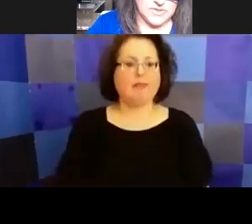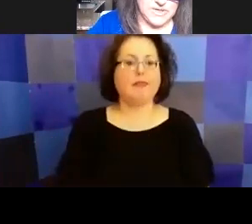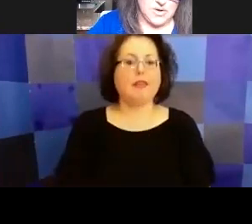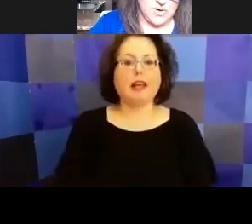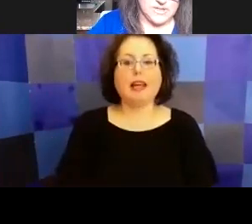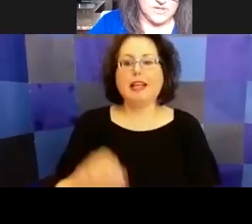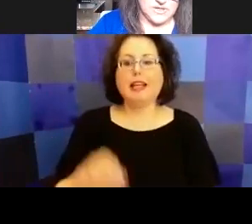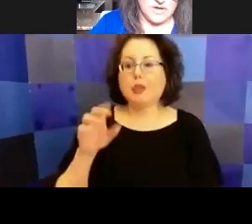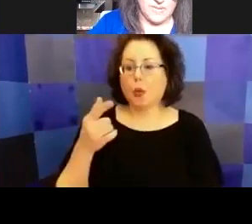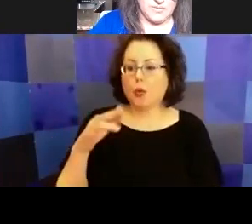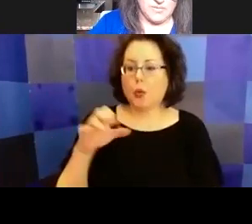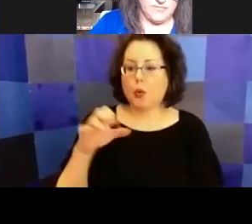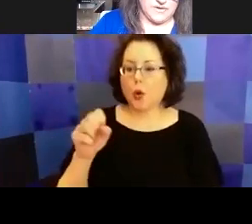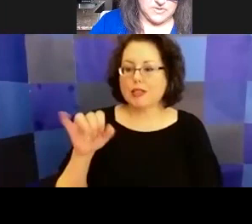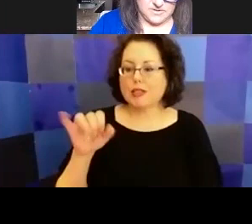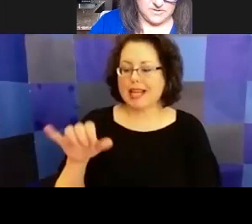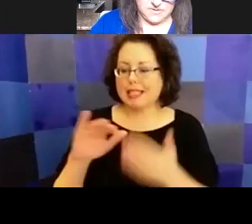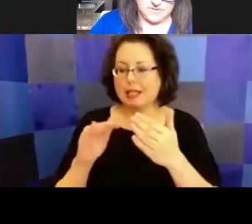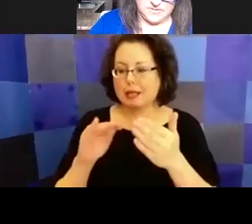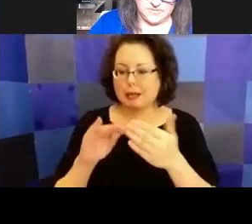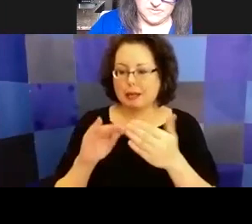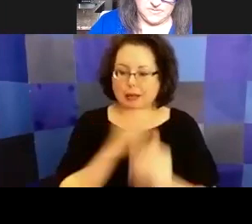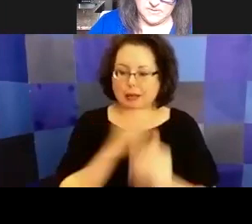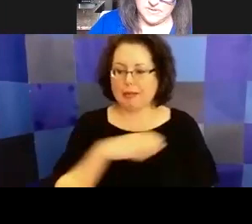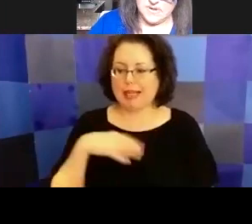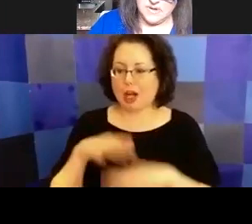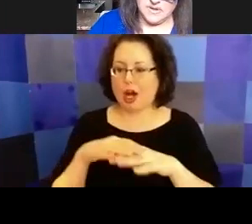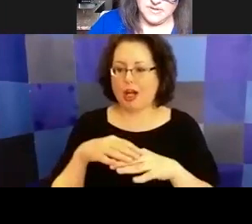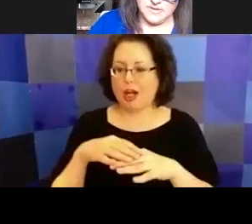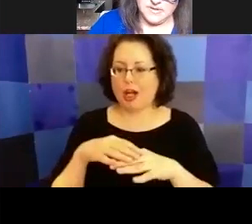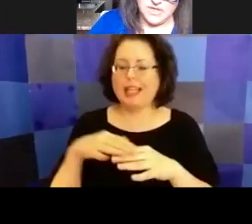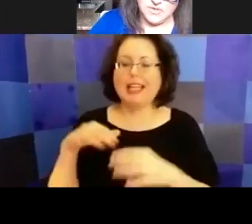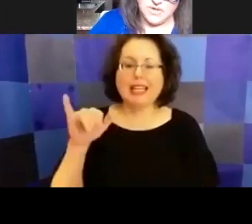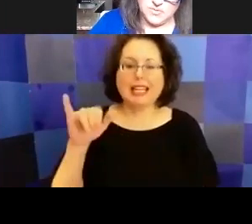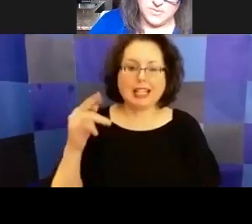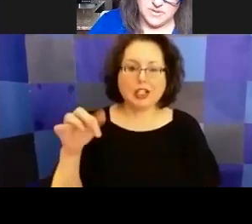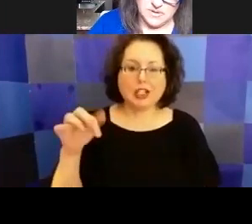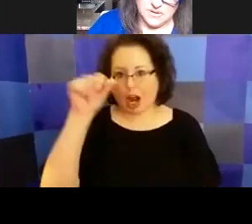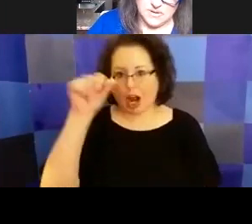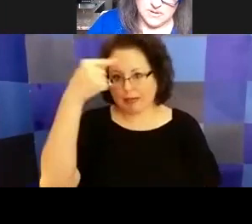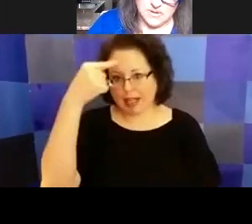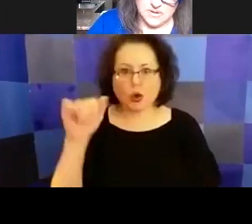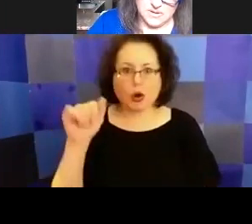Gross, Committee on Intergovernmental Affairs. Madam President. Thank you, Councilwoman.